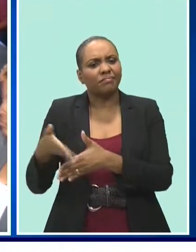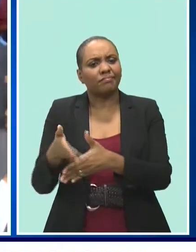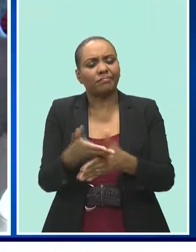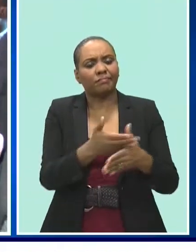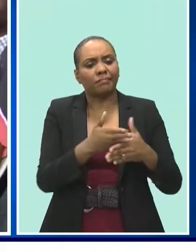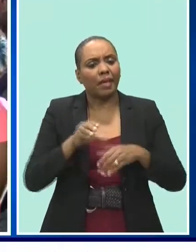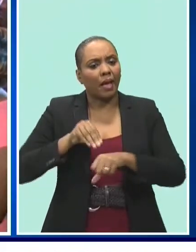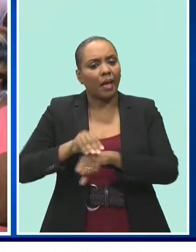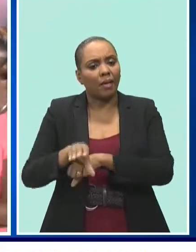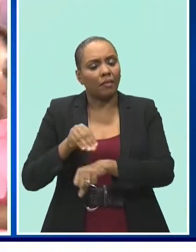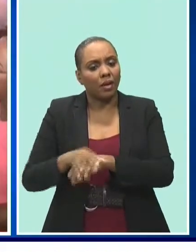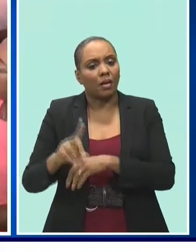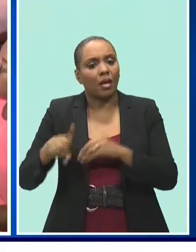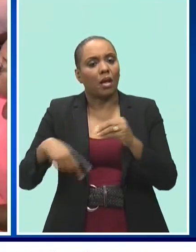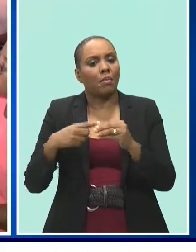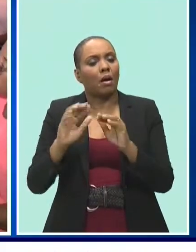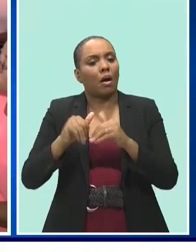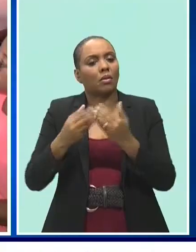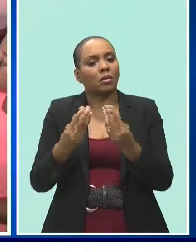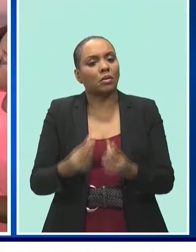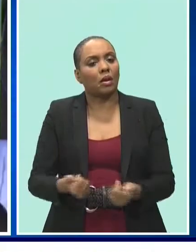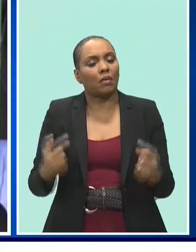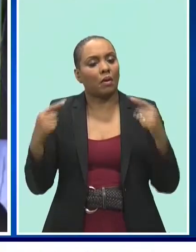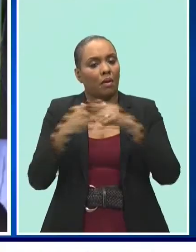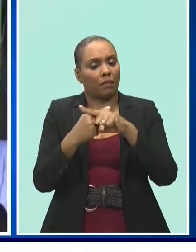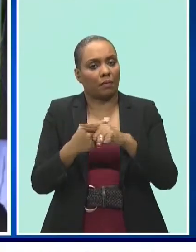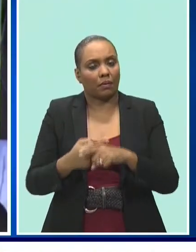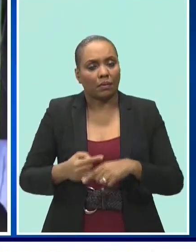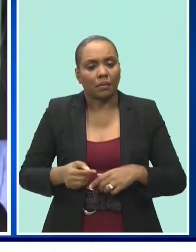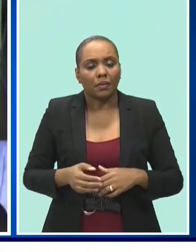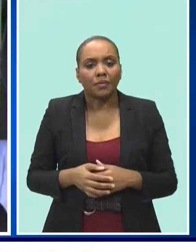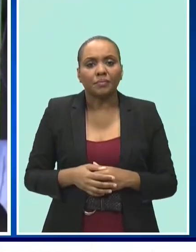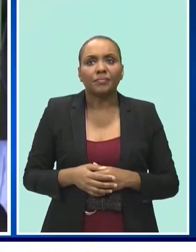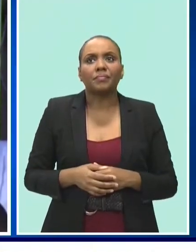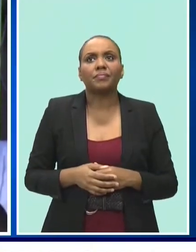with respect to conflict resolution. We've got to understand that